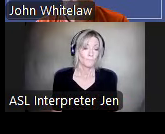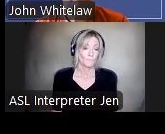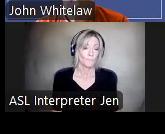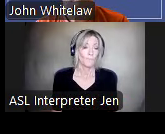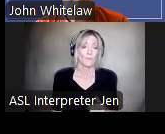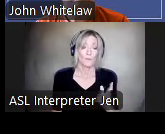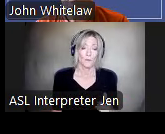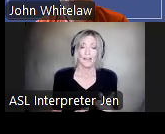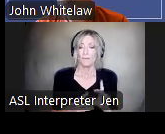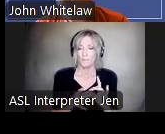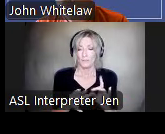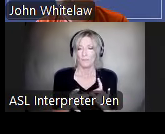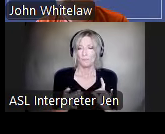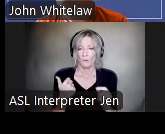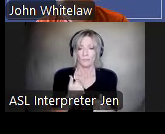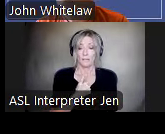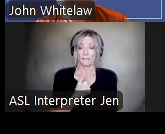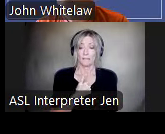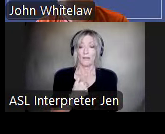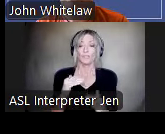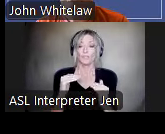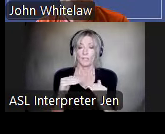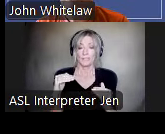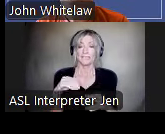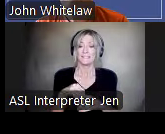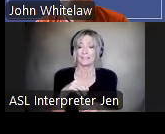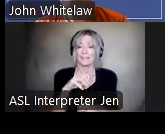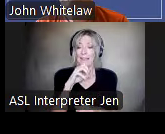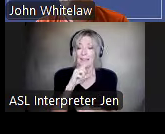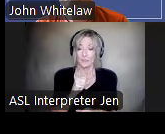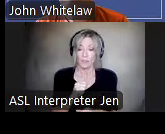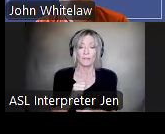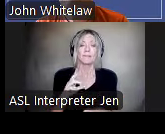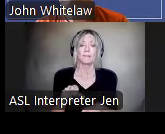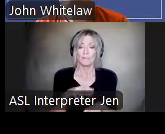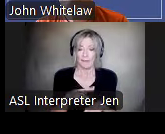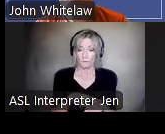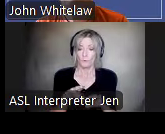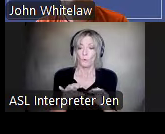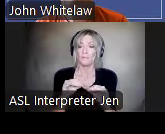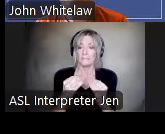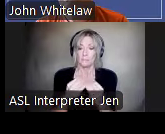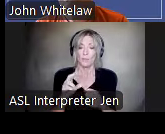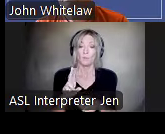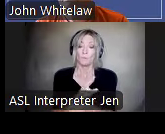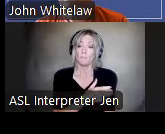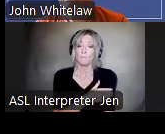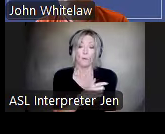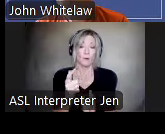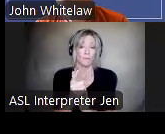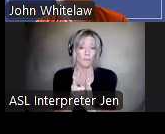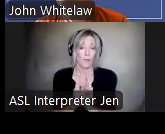And as I mentioned, I'm with Justice and Aging, and we are a national organization that uses the power of law to fight